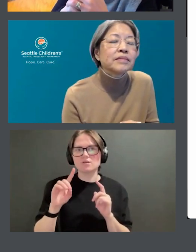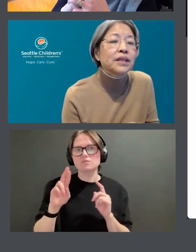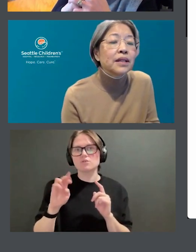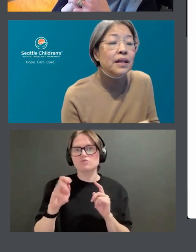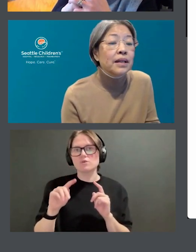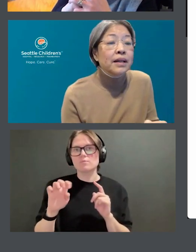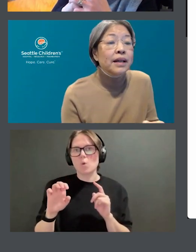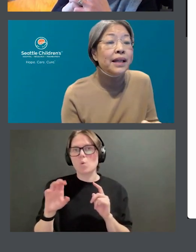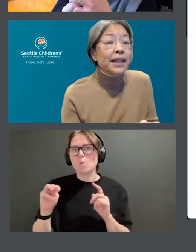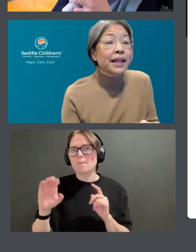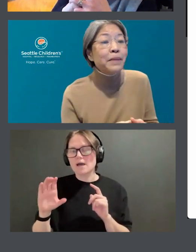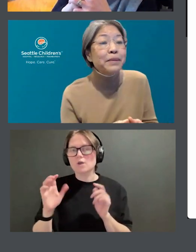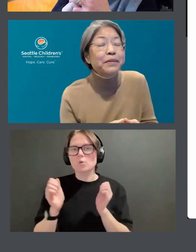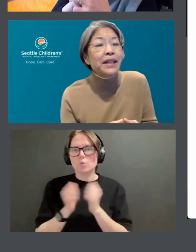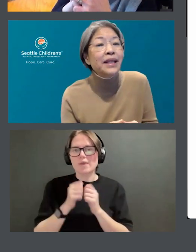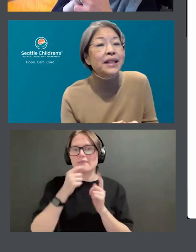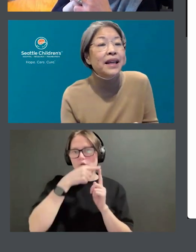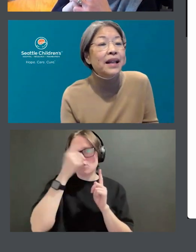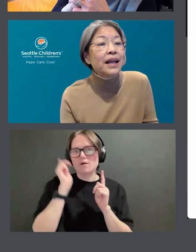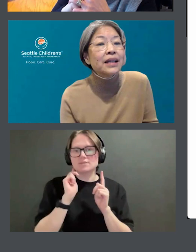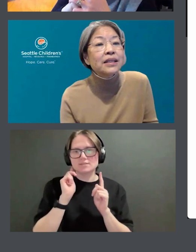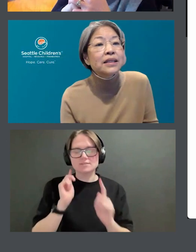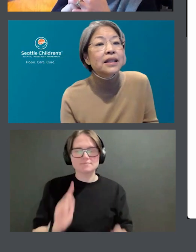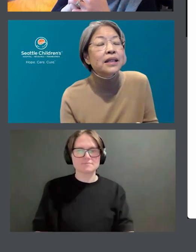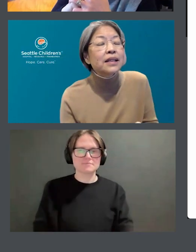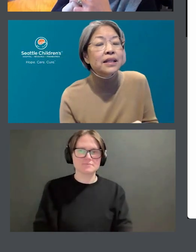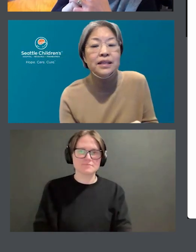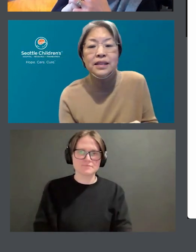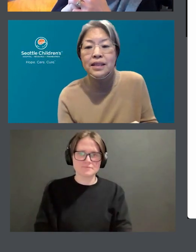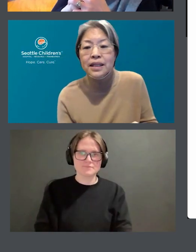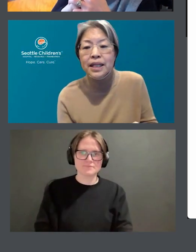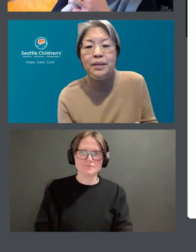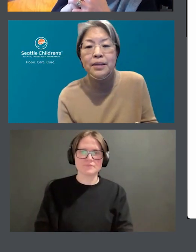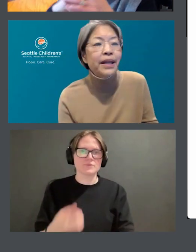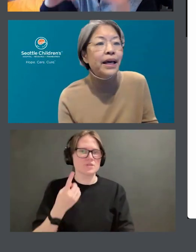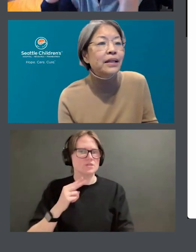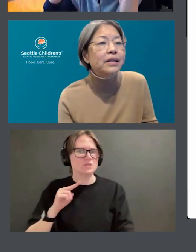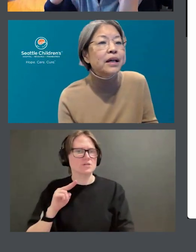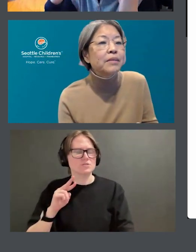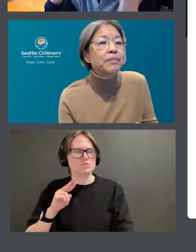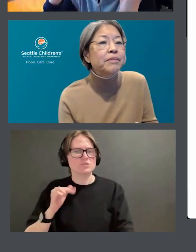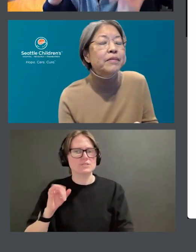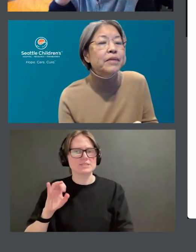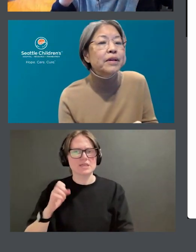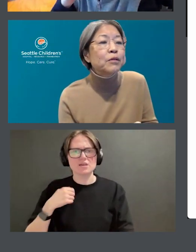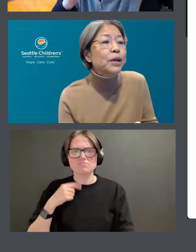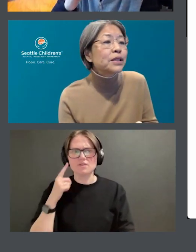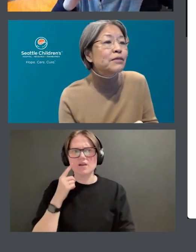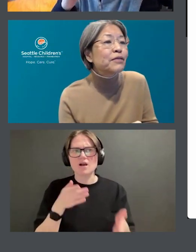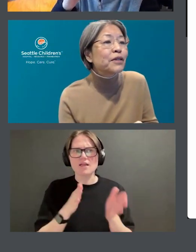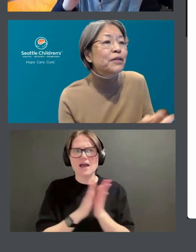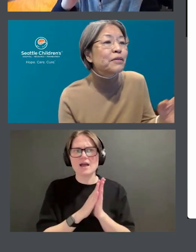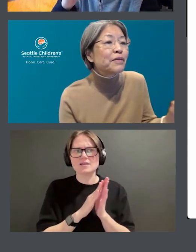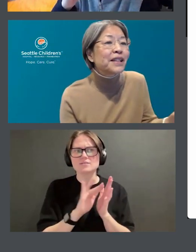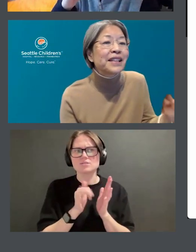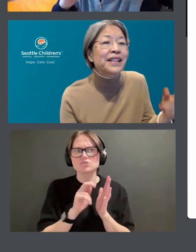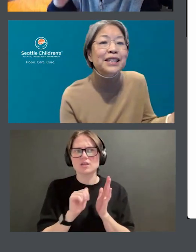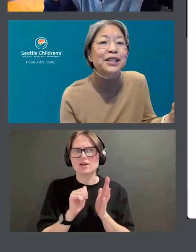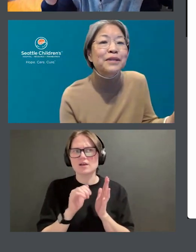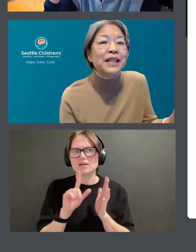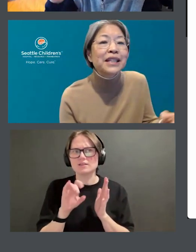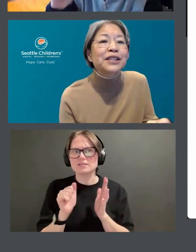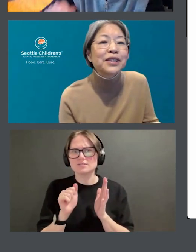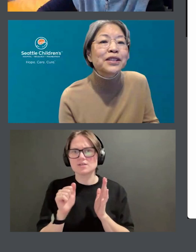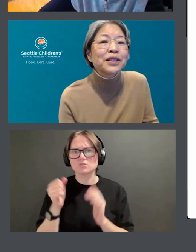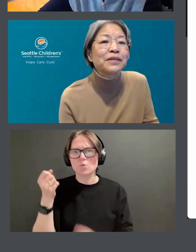cross. And I think maybe I'll ask Janet and Lisa to keep that question for one